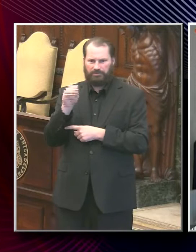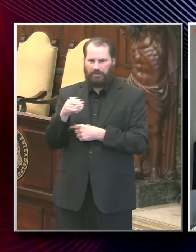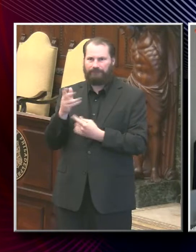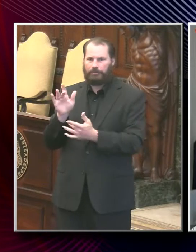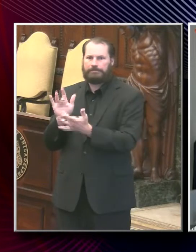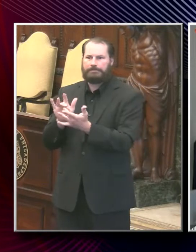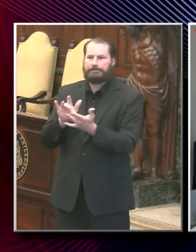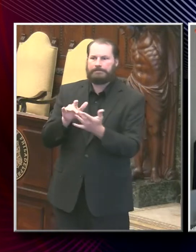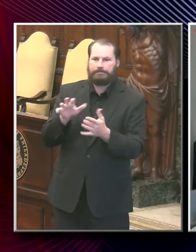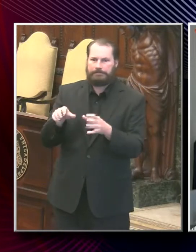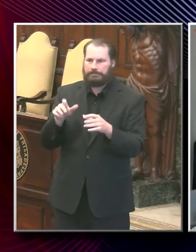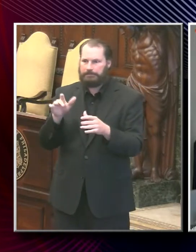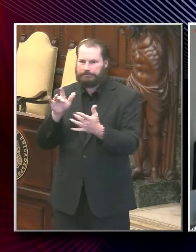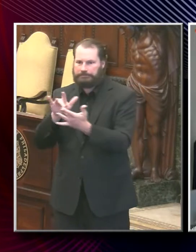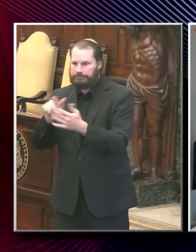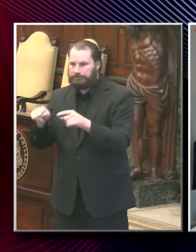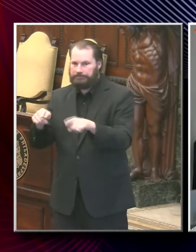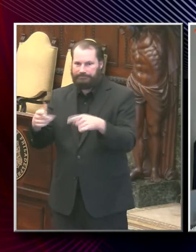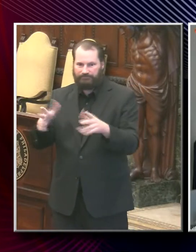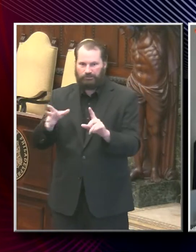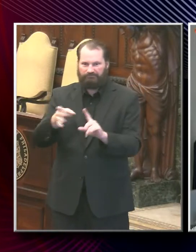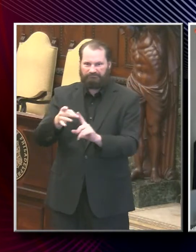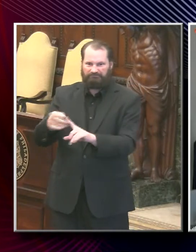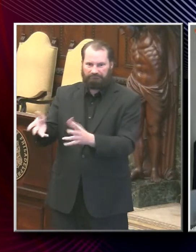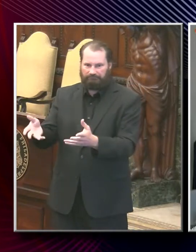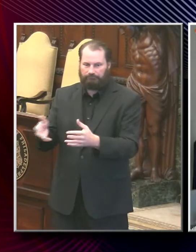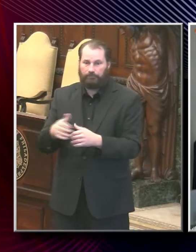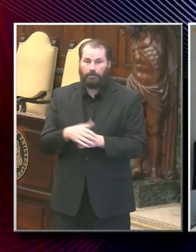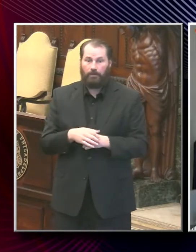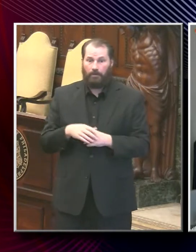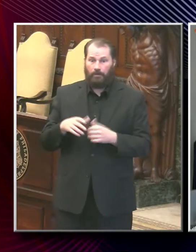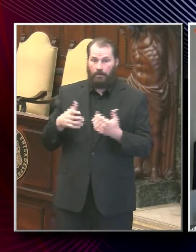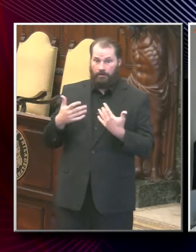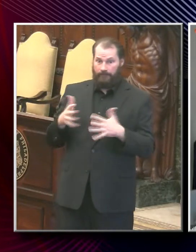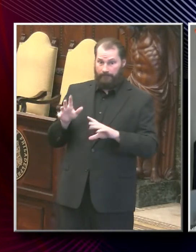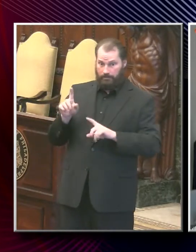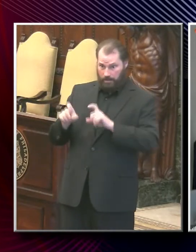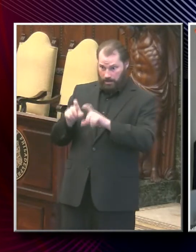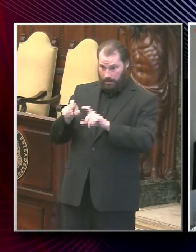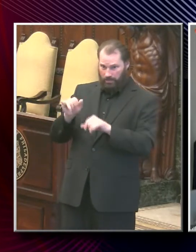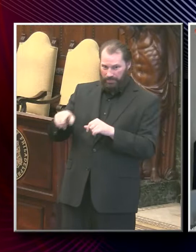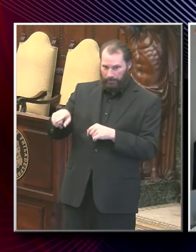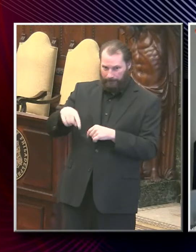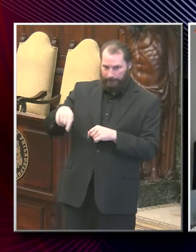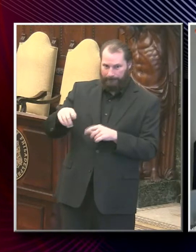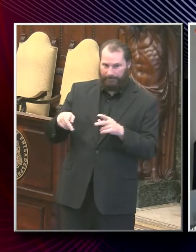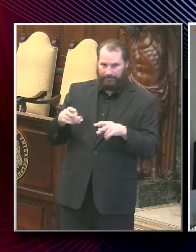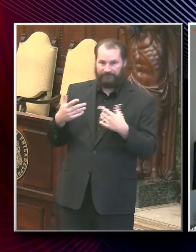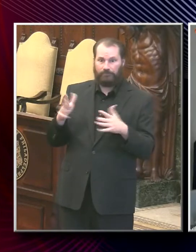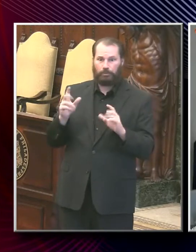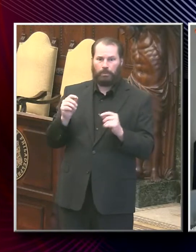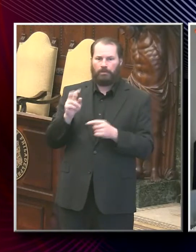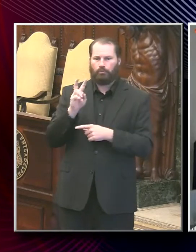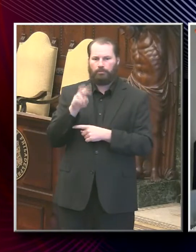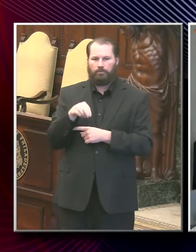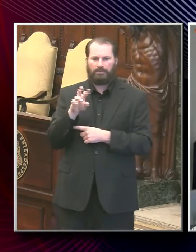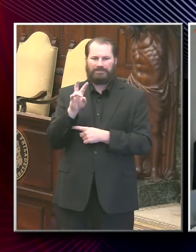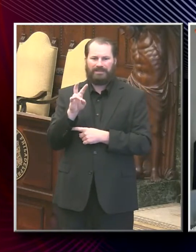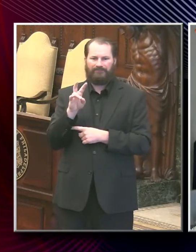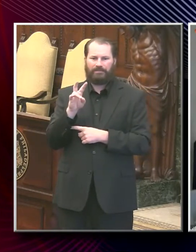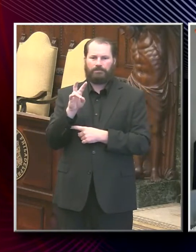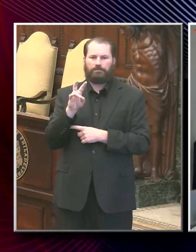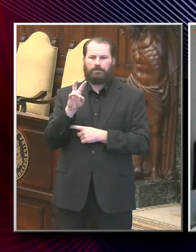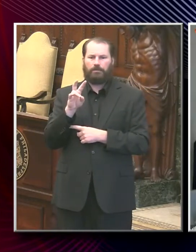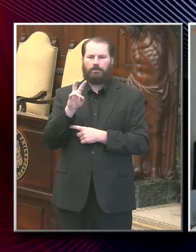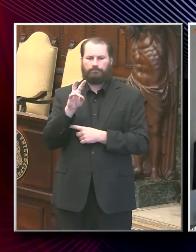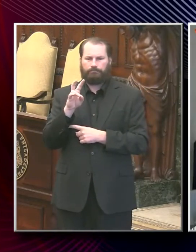people. Of those who are reached and are interviewed, we're averaging about 2.4 contacts per case. Those are the number of people who might have been exposed and